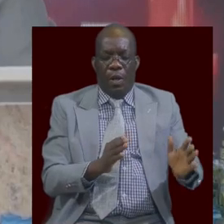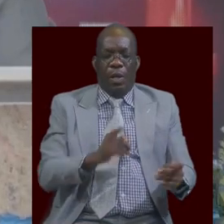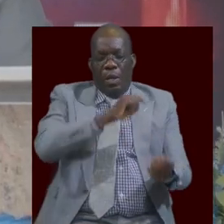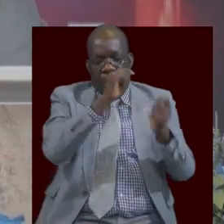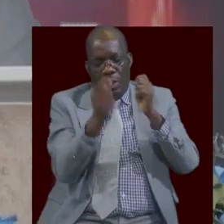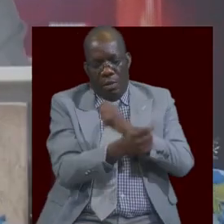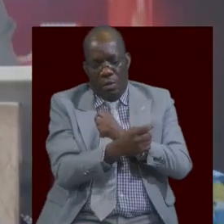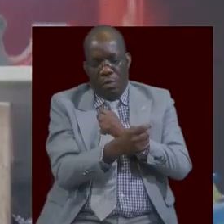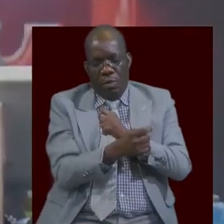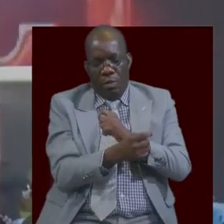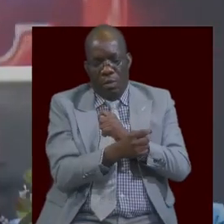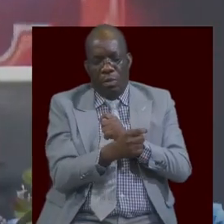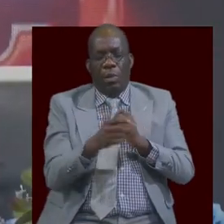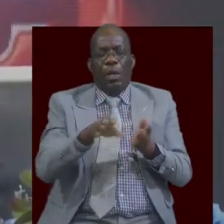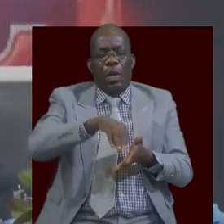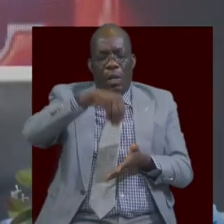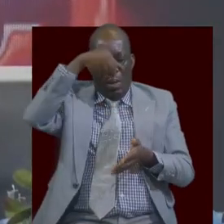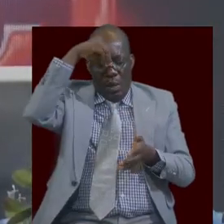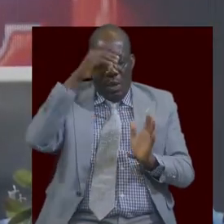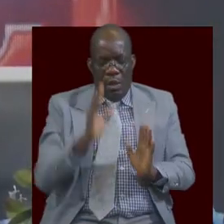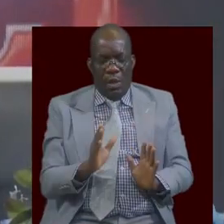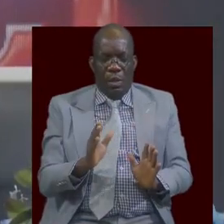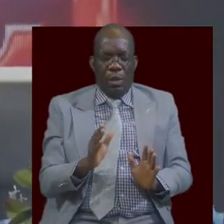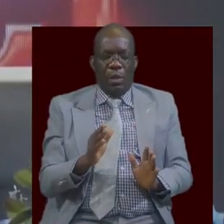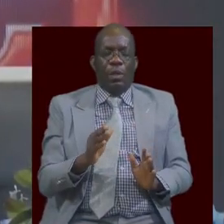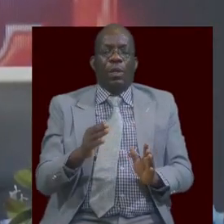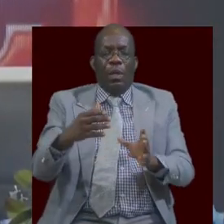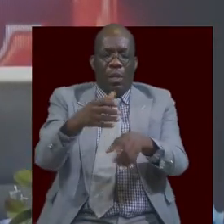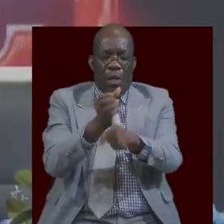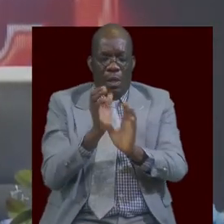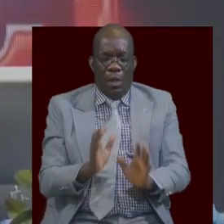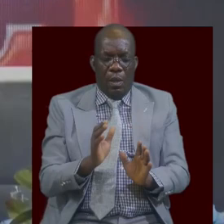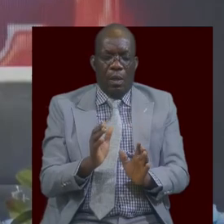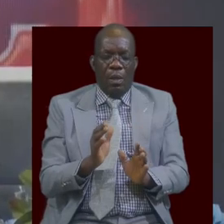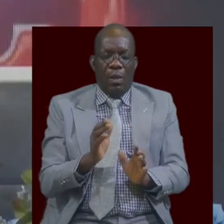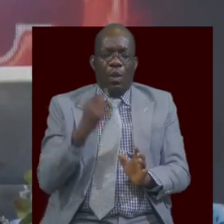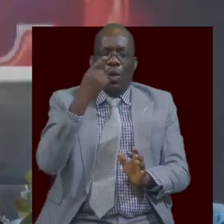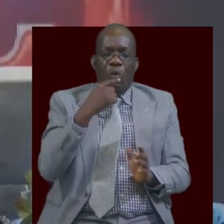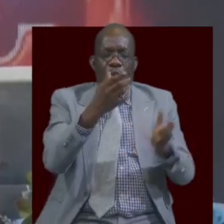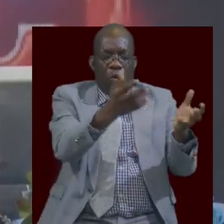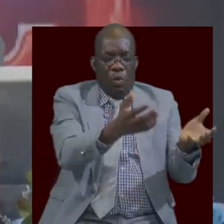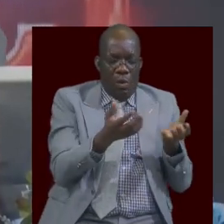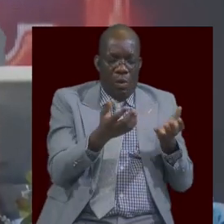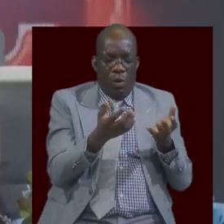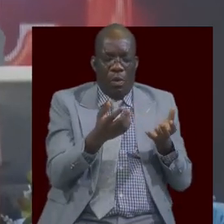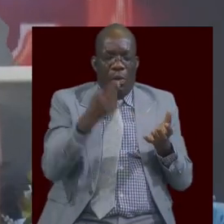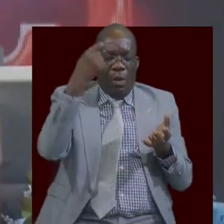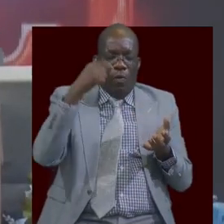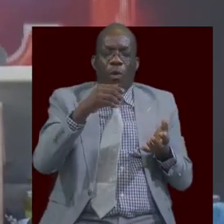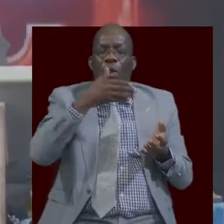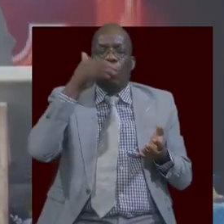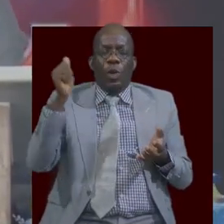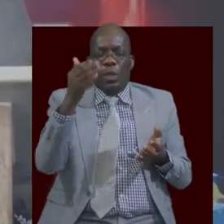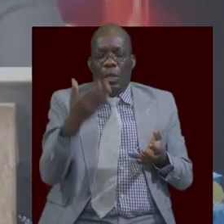transformed, learners, earners, who yearn for better things